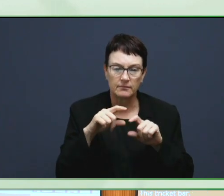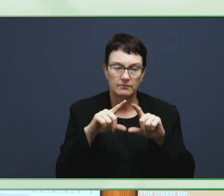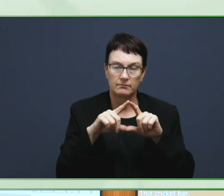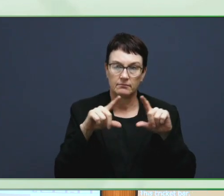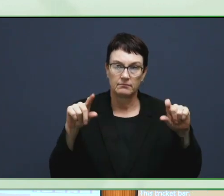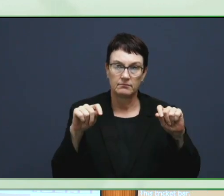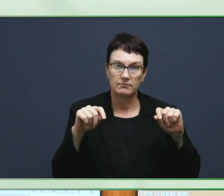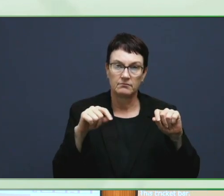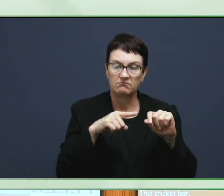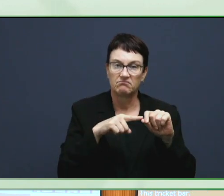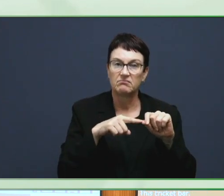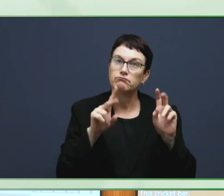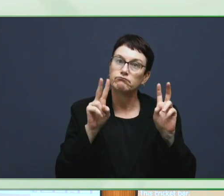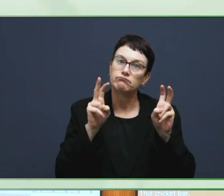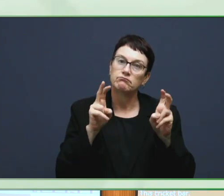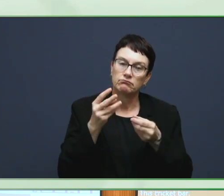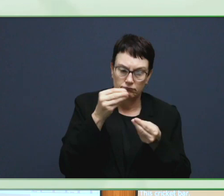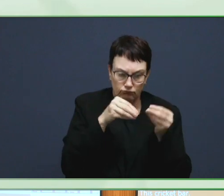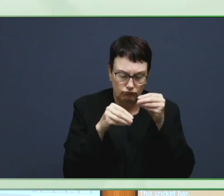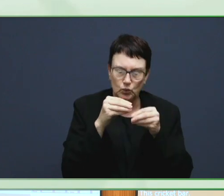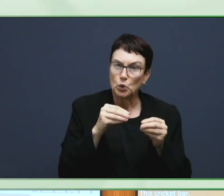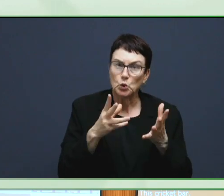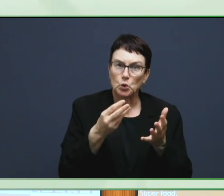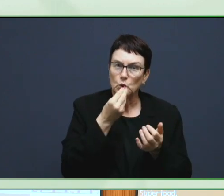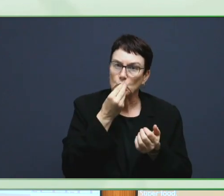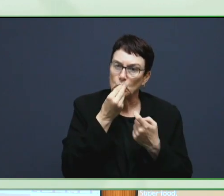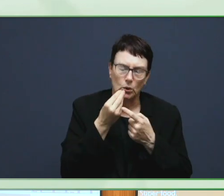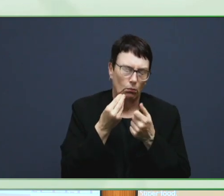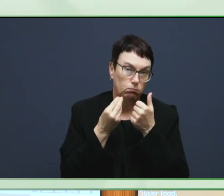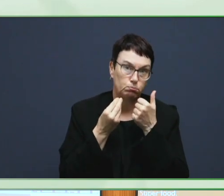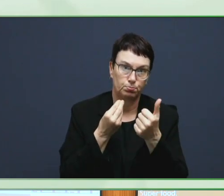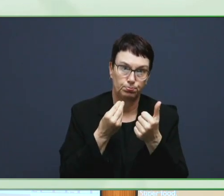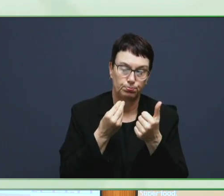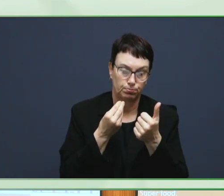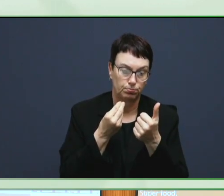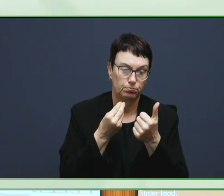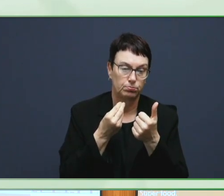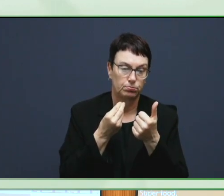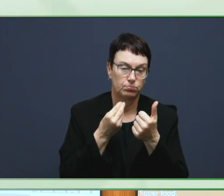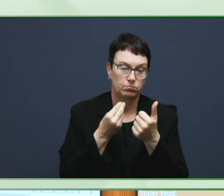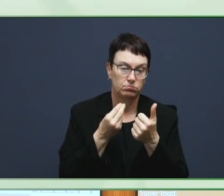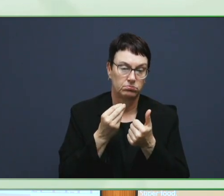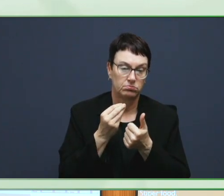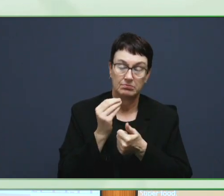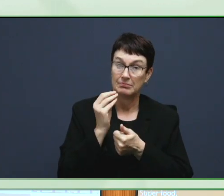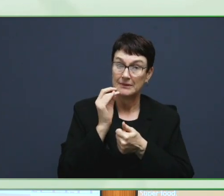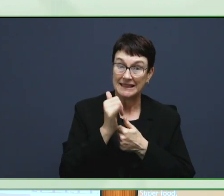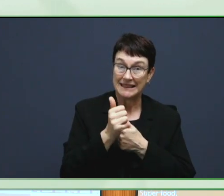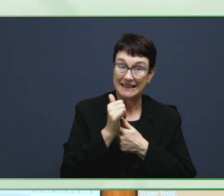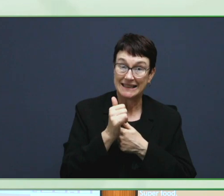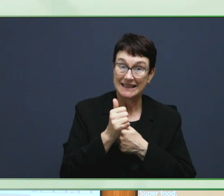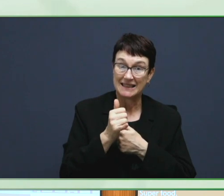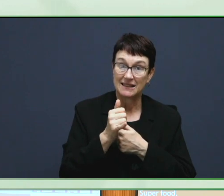superfood, that it's, yes, the cricket that sings, it's it. Mexican